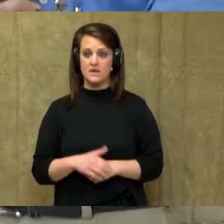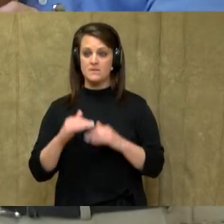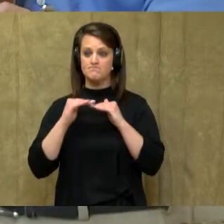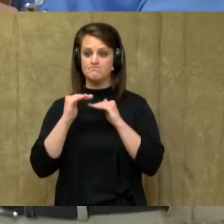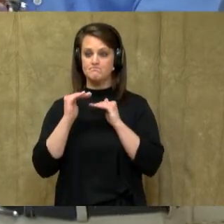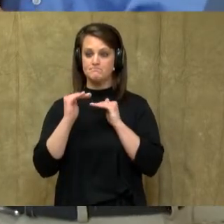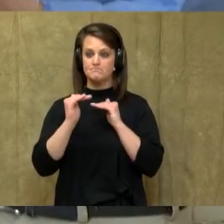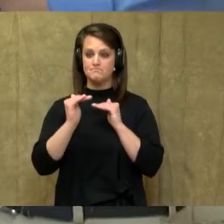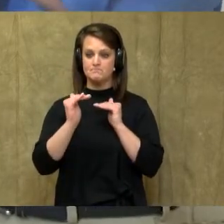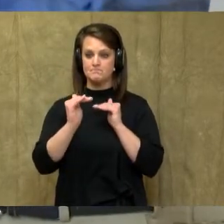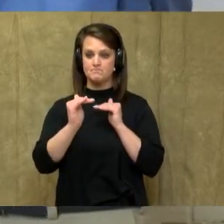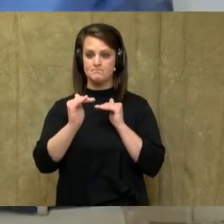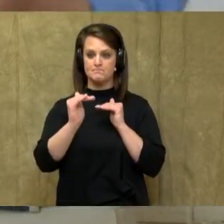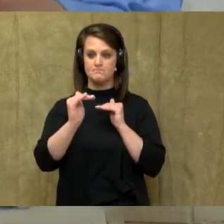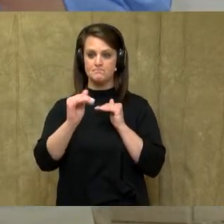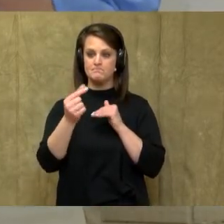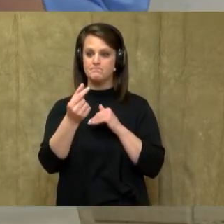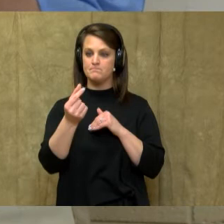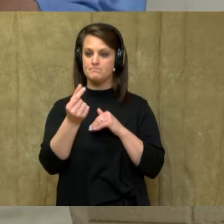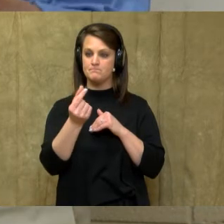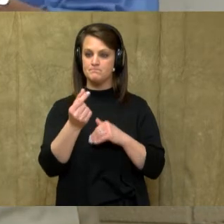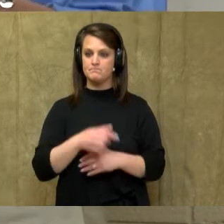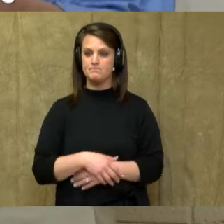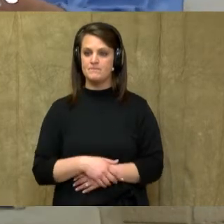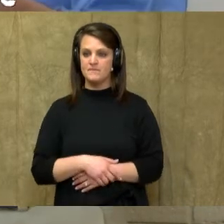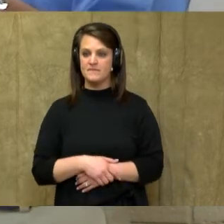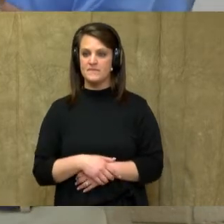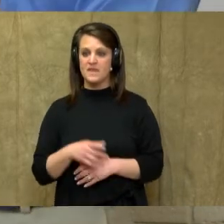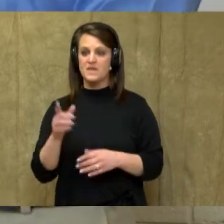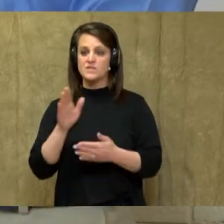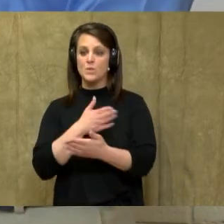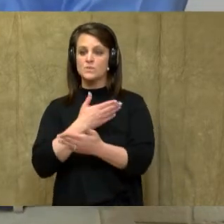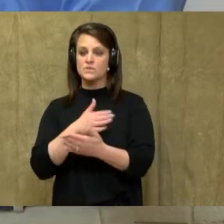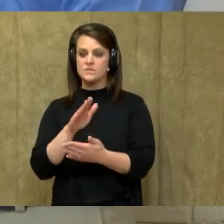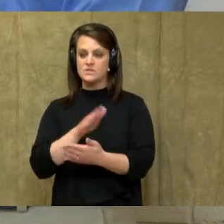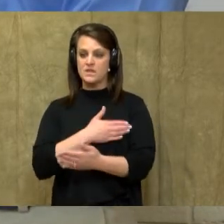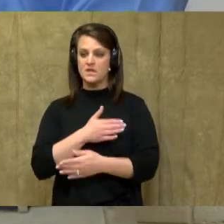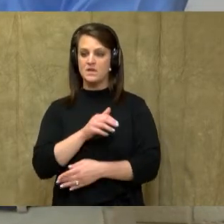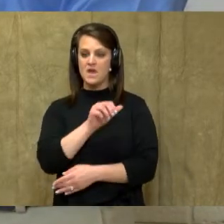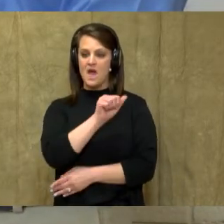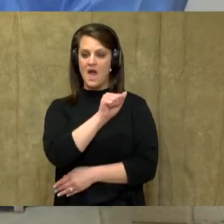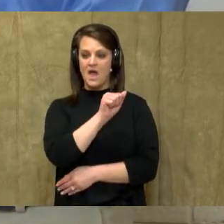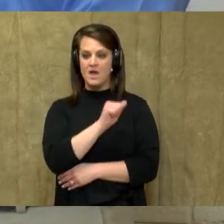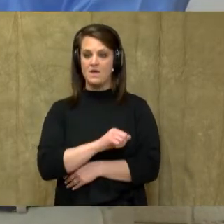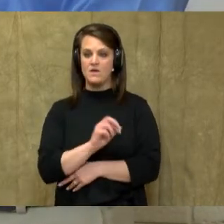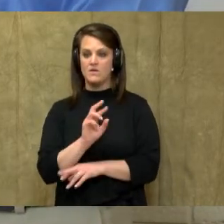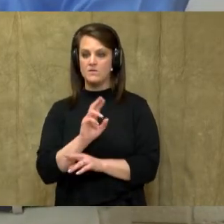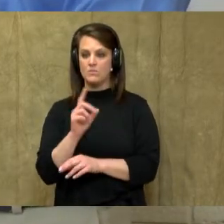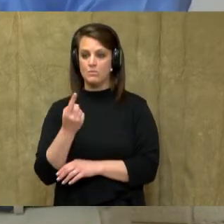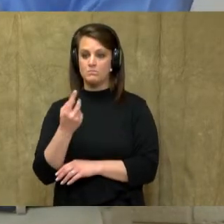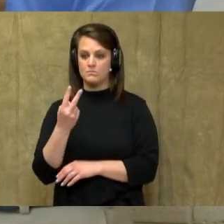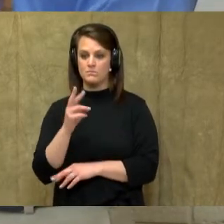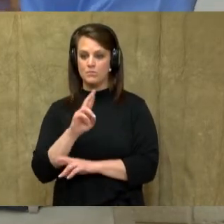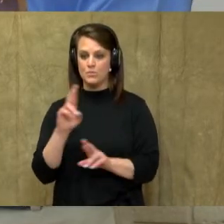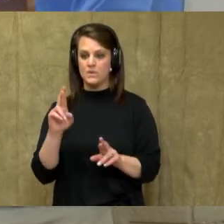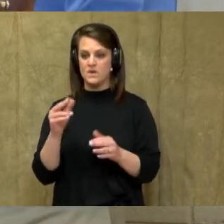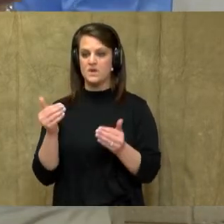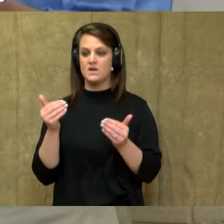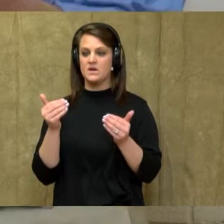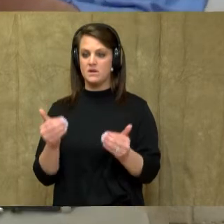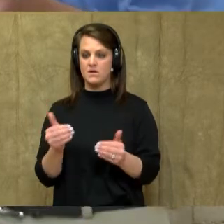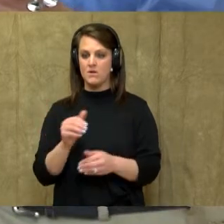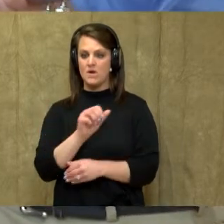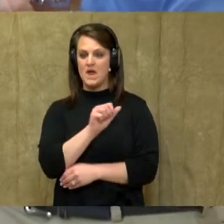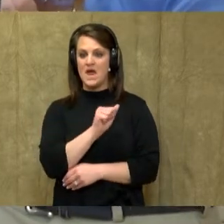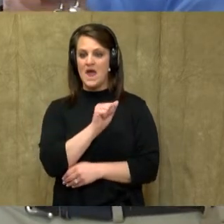There's your first pitch, it's a G. Let's sing the words together. 1, 2,